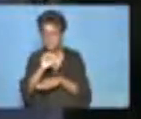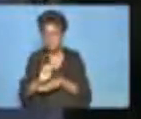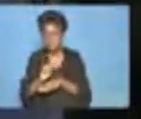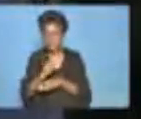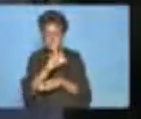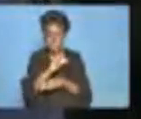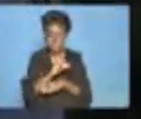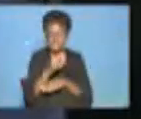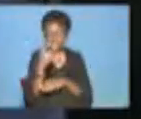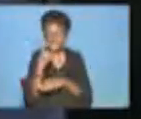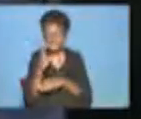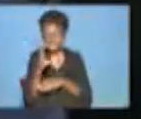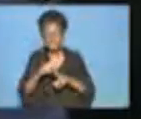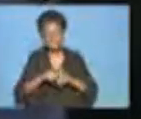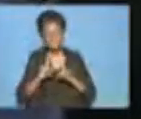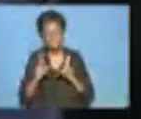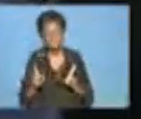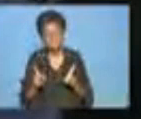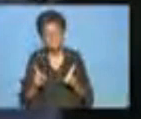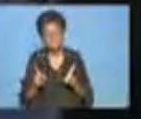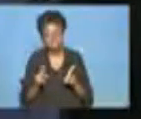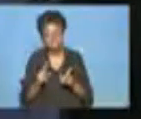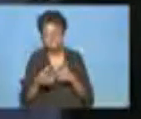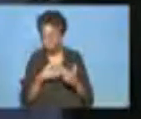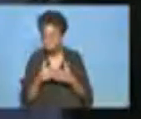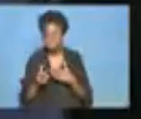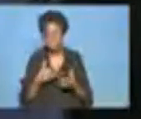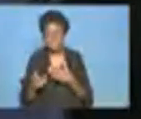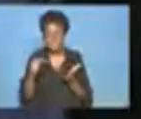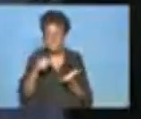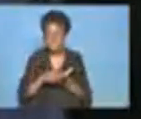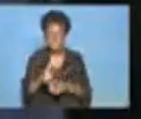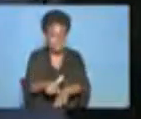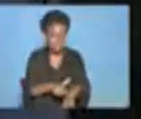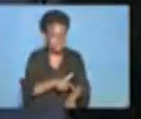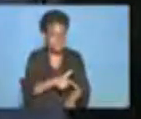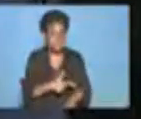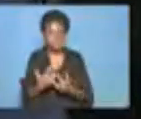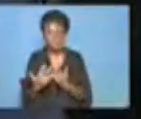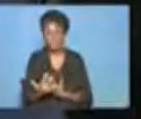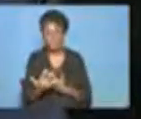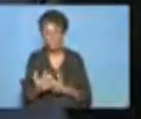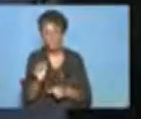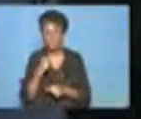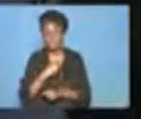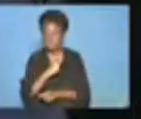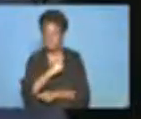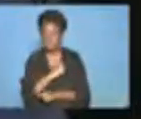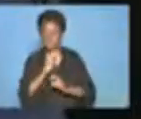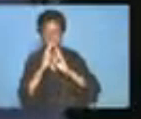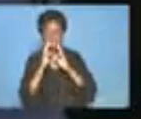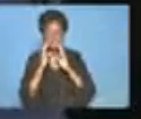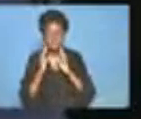2018. However, despite this long wait, the employees